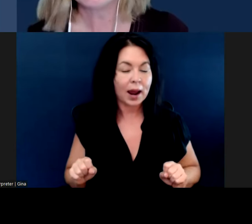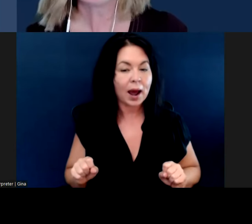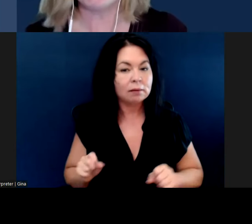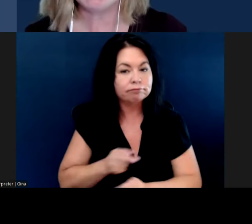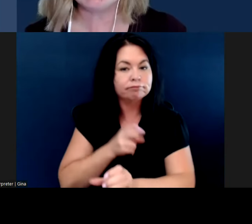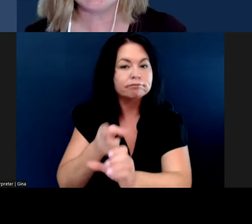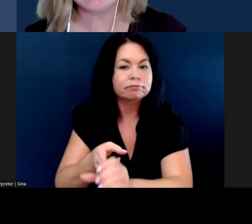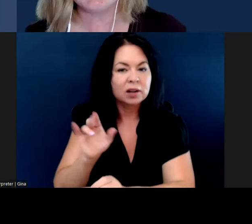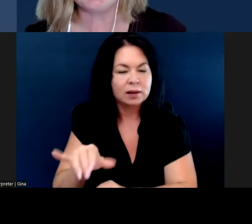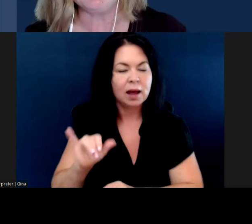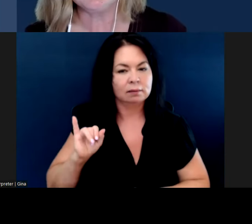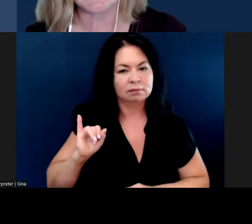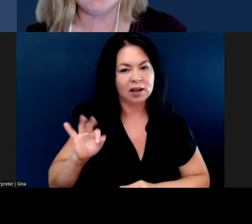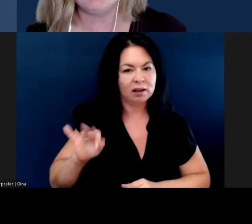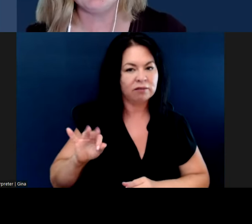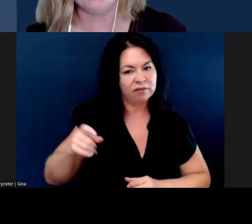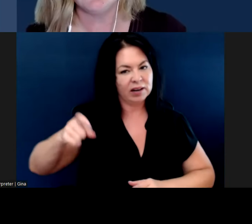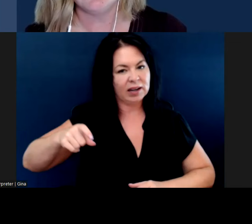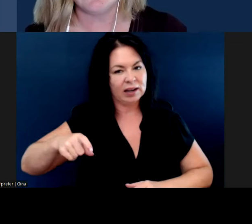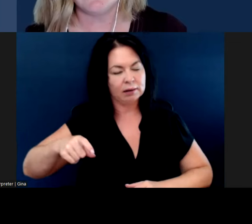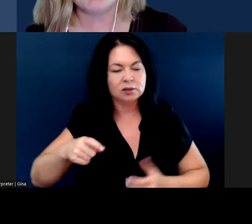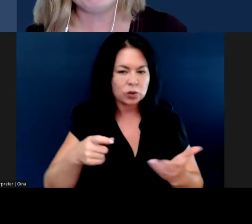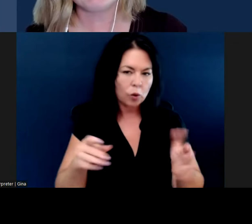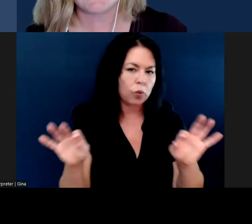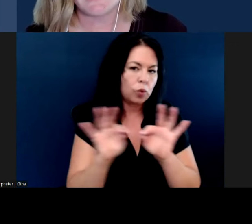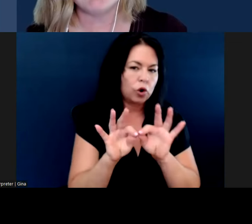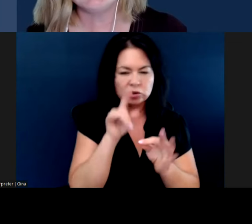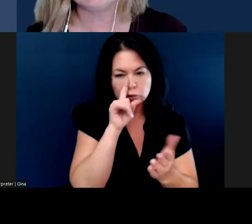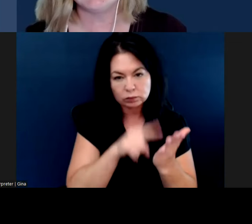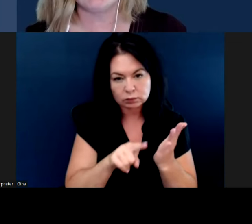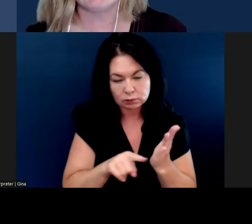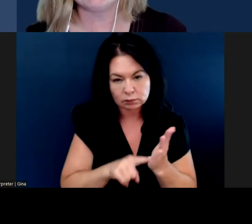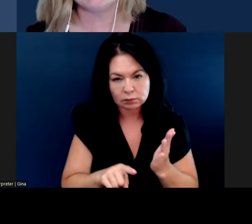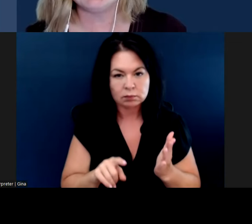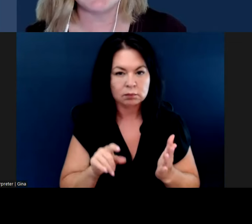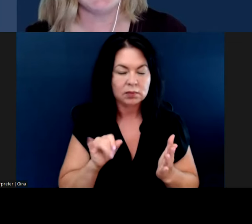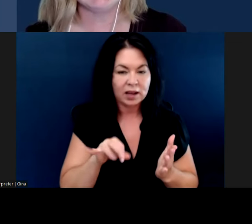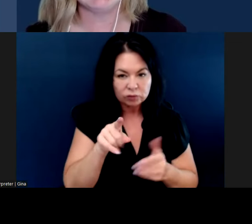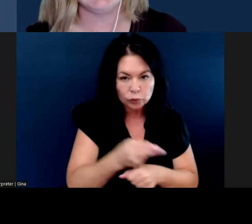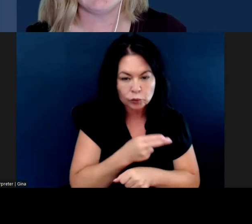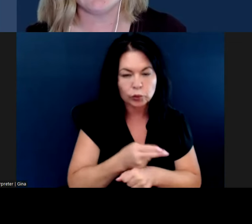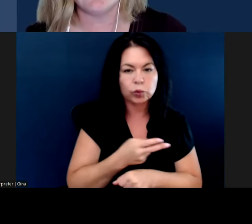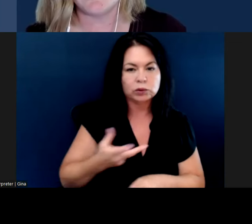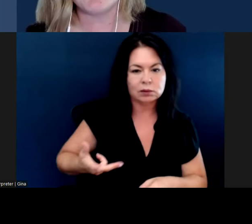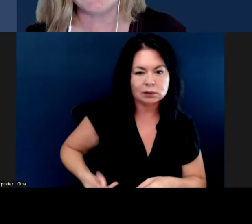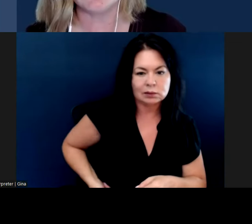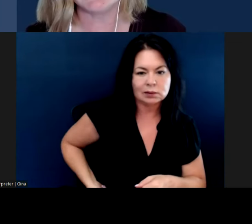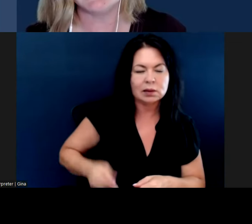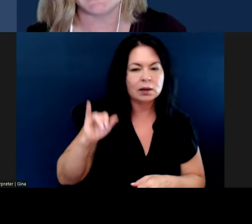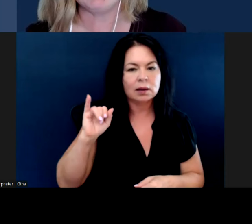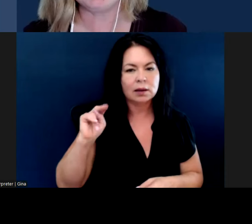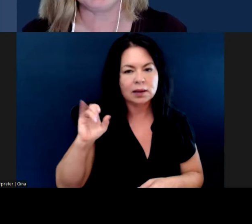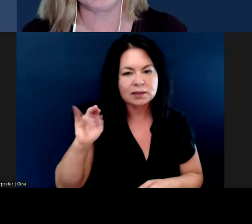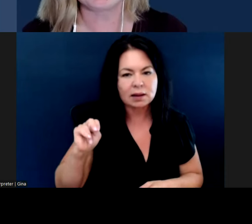Program, something to look into if you do have insulin or diabetes and need other